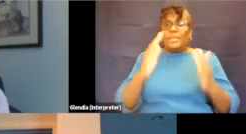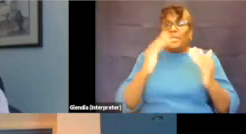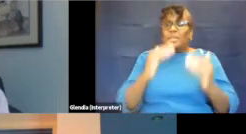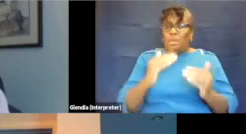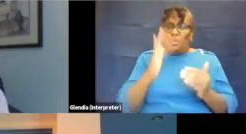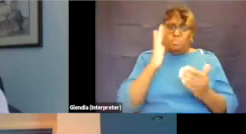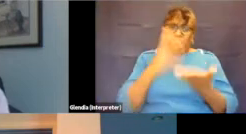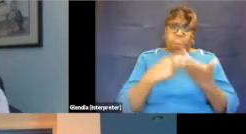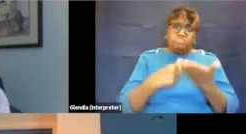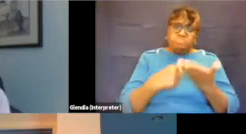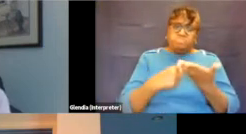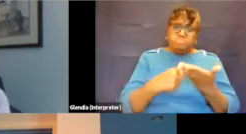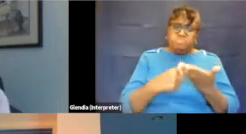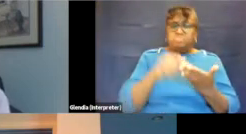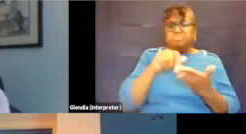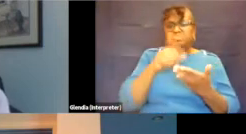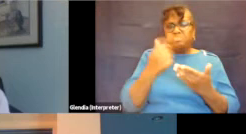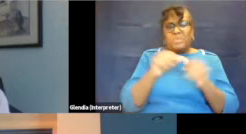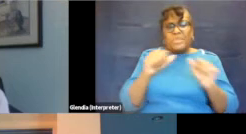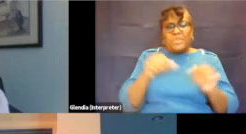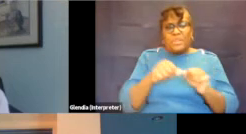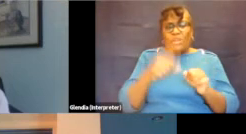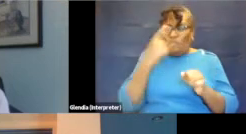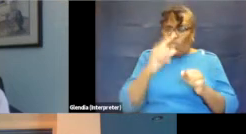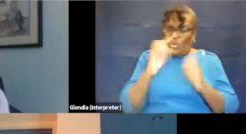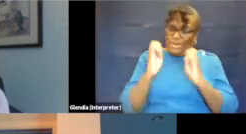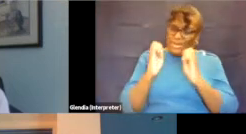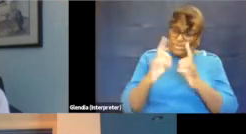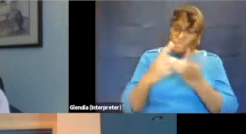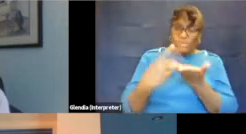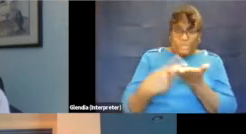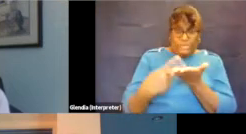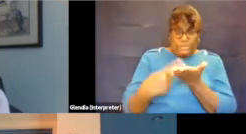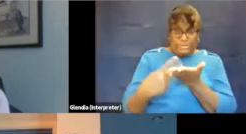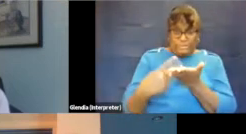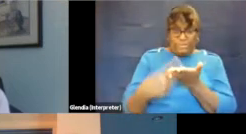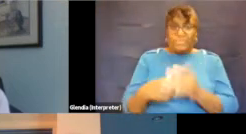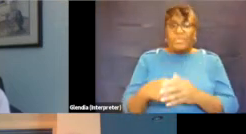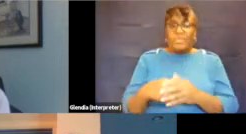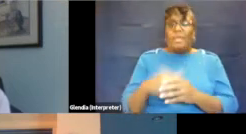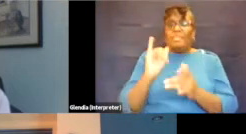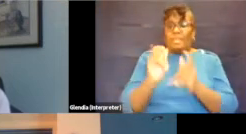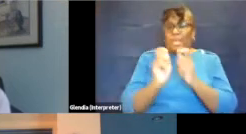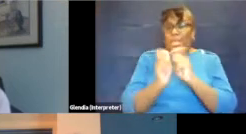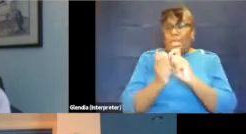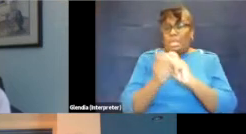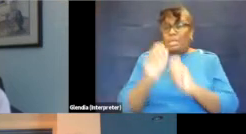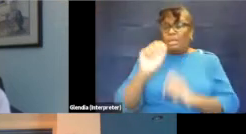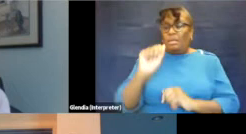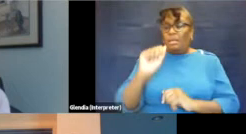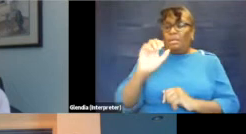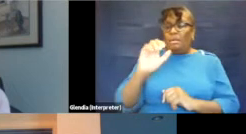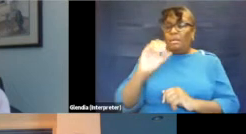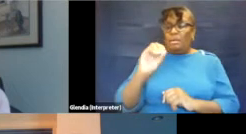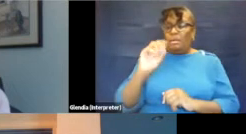other areas for educational discussions, and accommodations are going to be individualized. That is something that is going to be